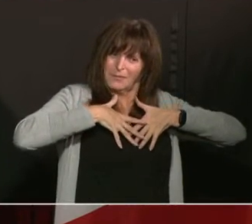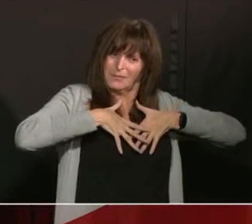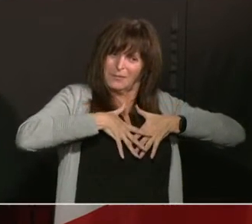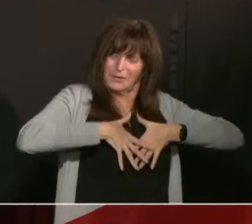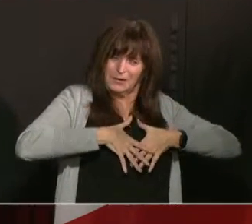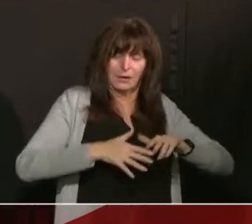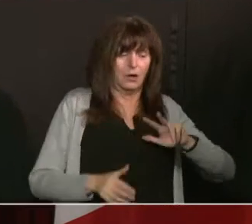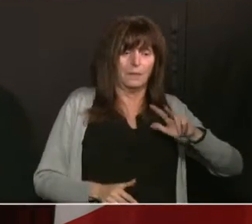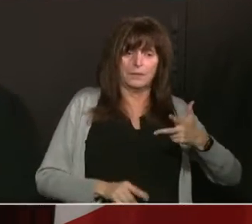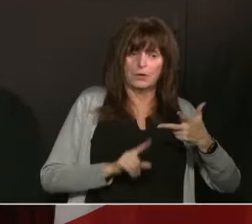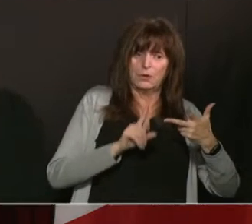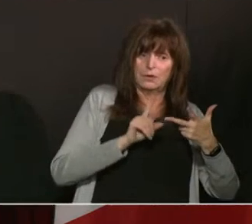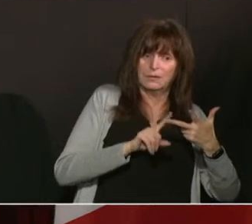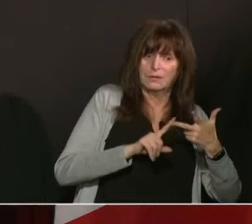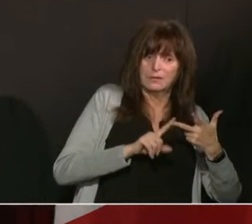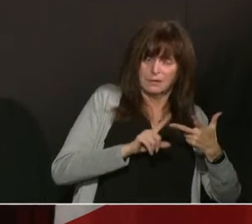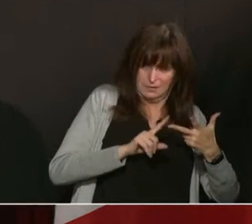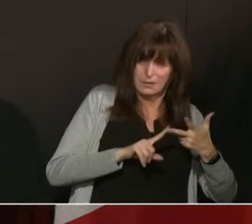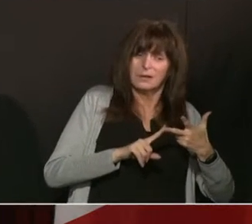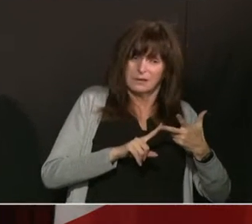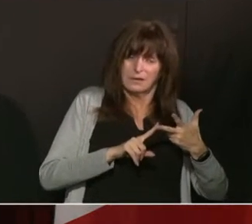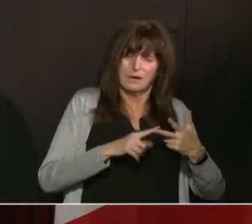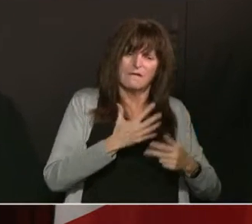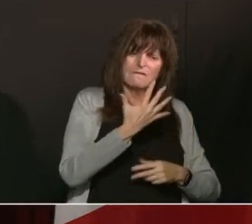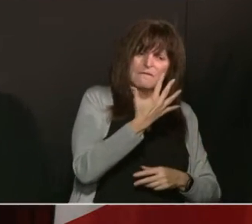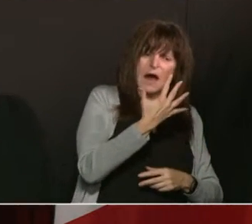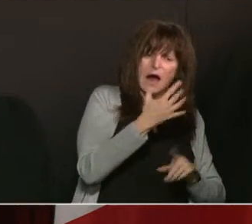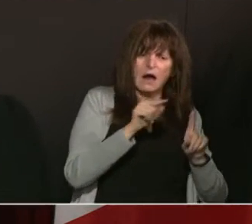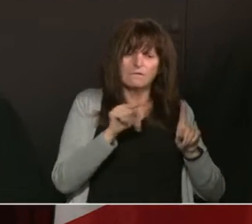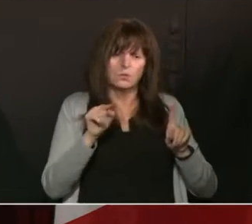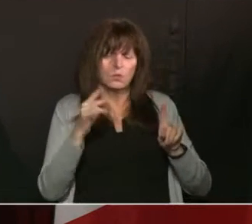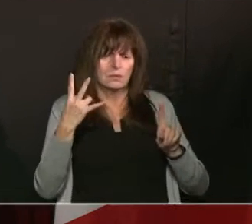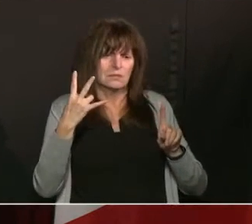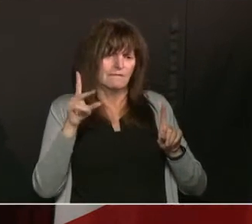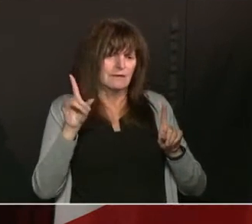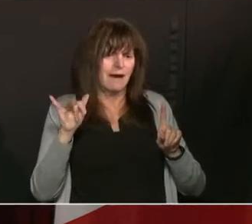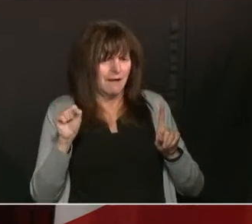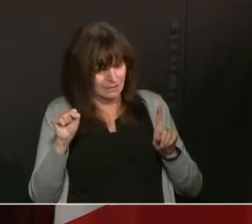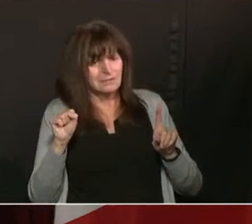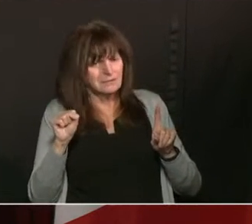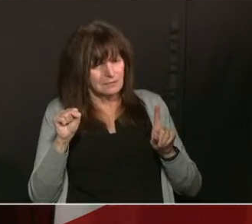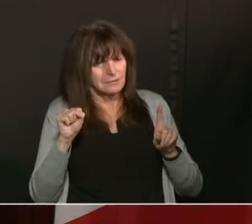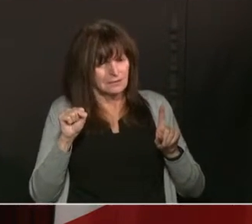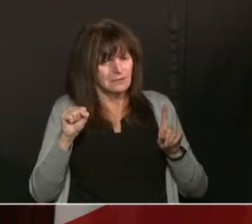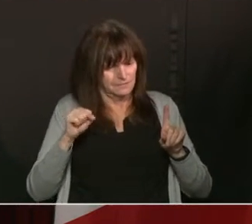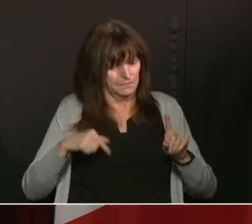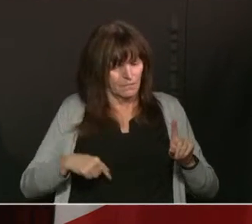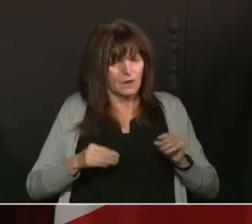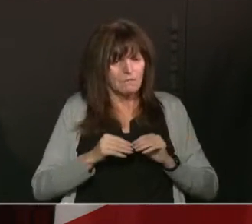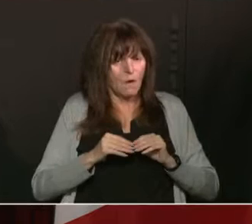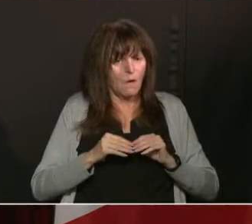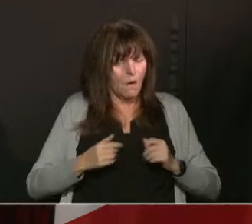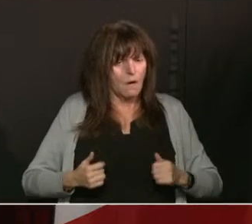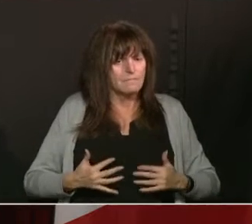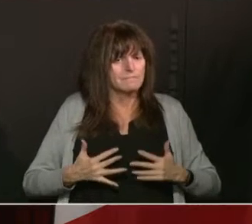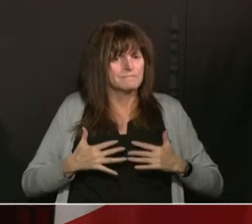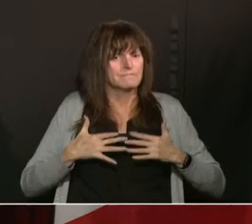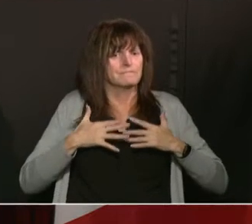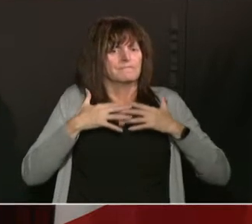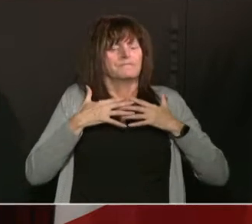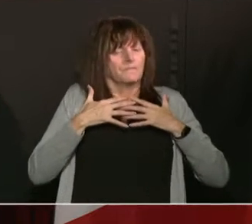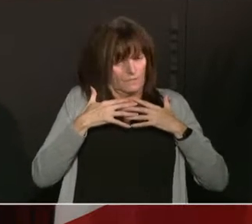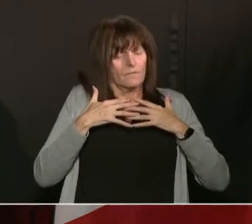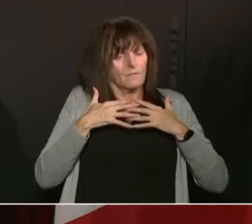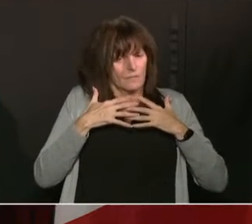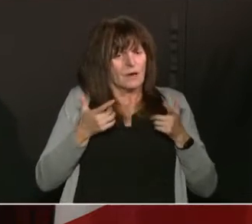days, you have a significant rise in your antibody production, and your memory cells are re-triggered against